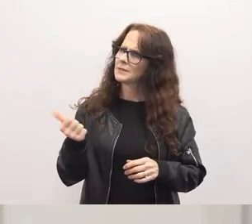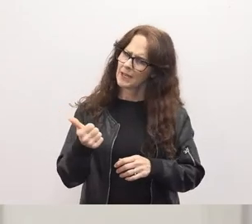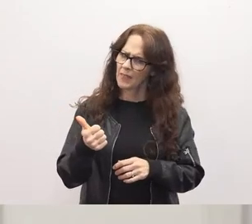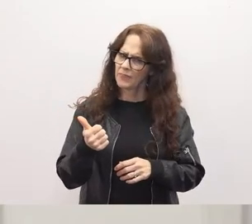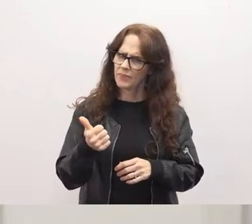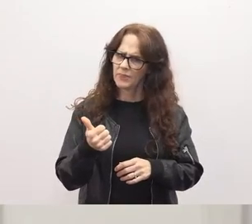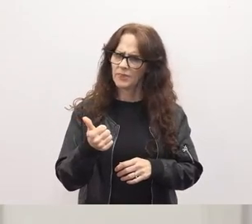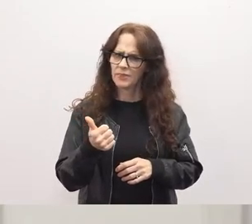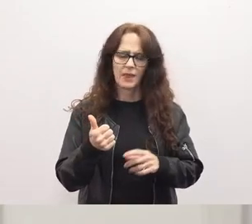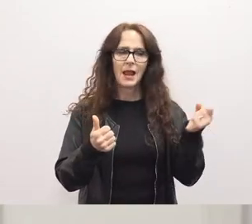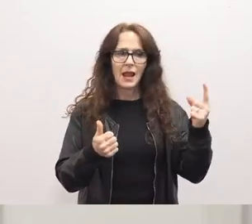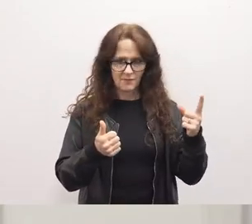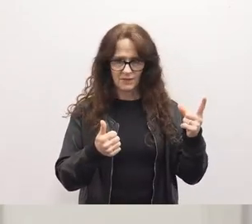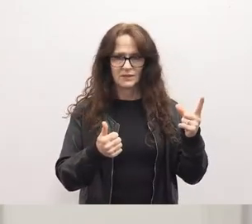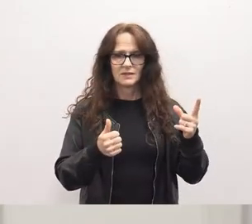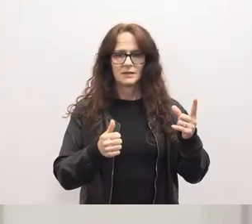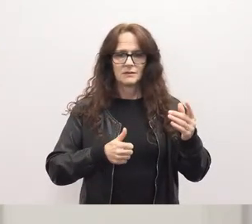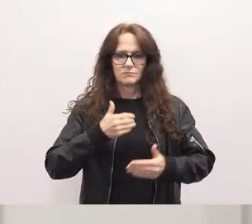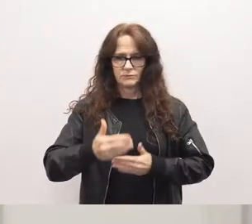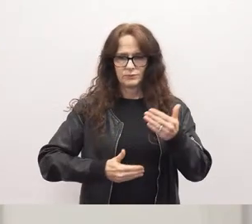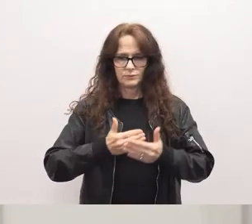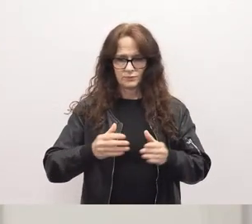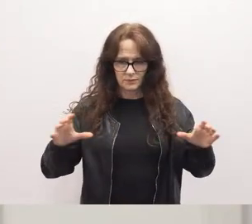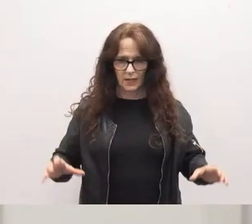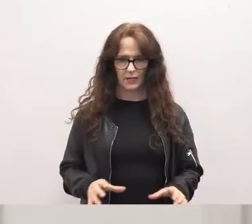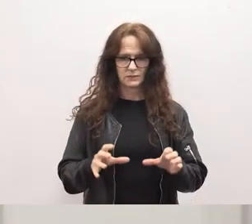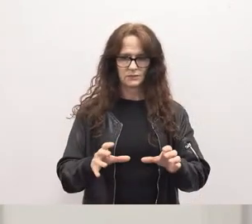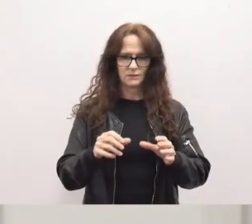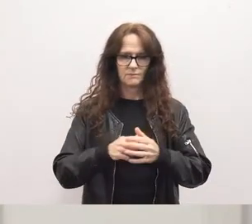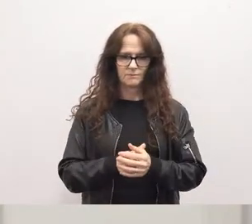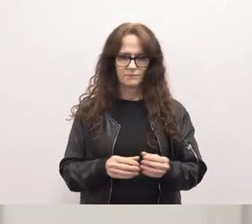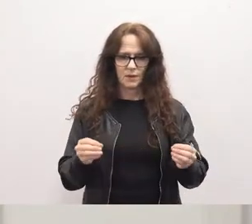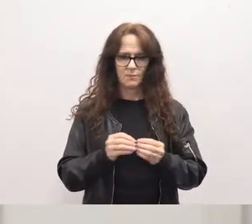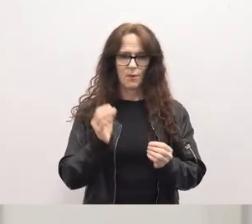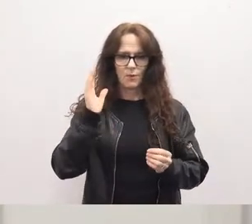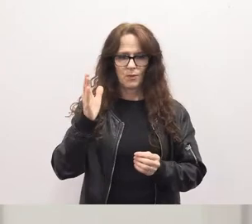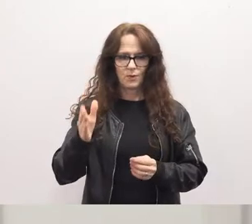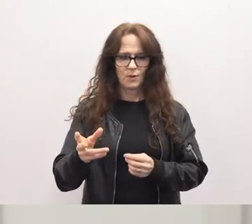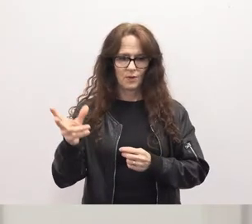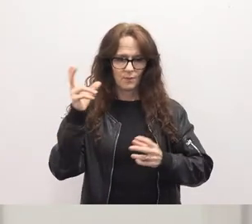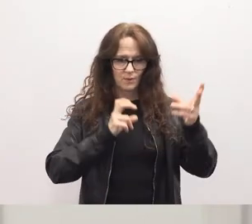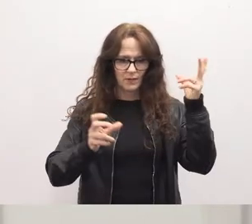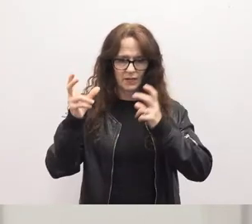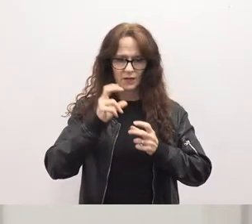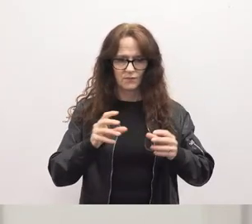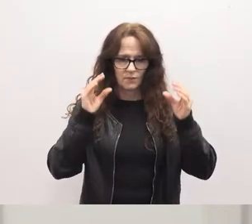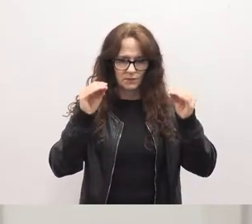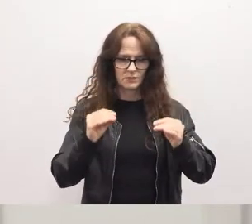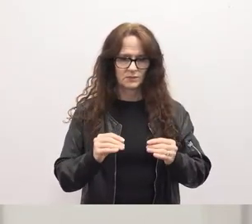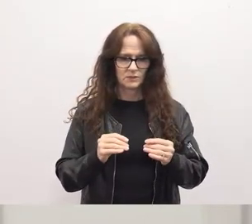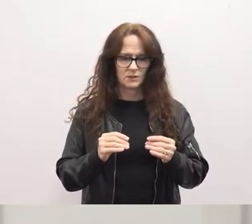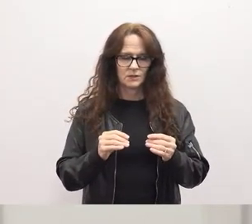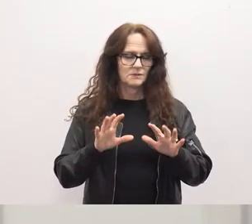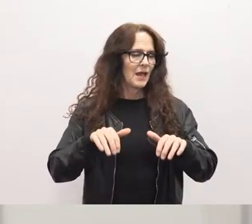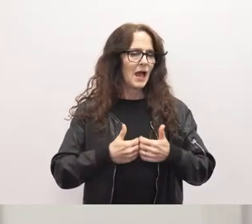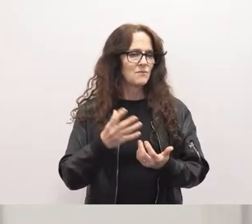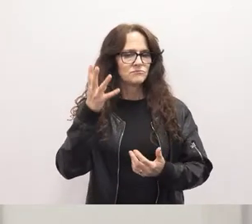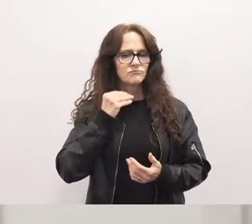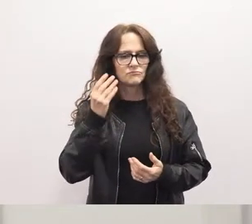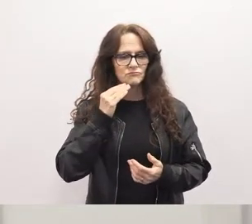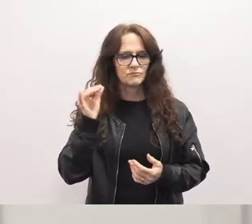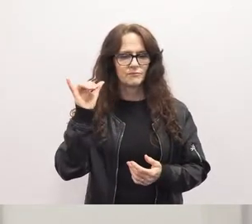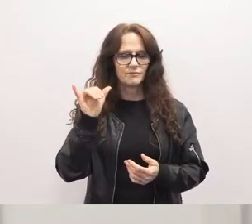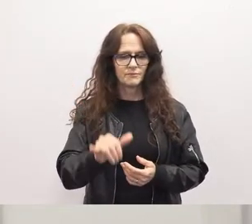Your team, the 11th, went into action. So more to come. We'll want to hear from teachers on that and what it's been like for them to